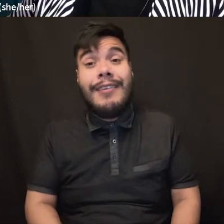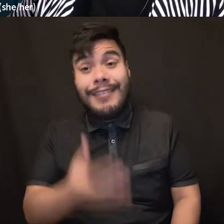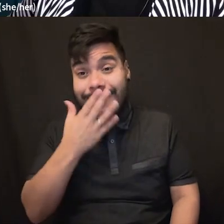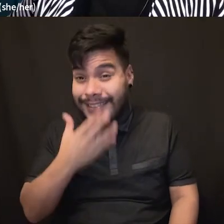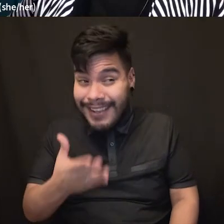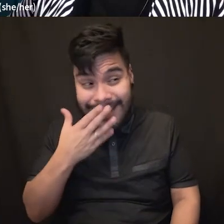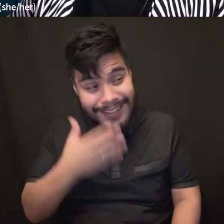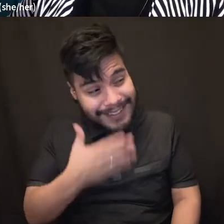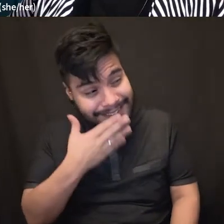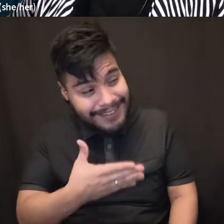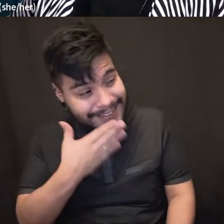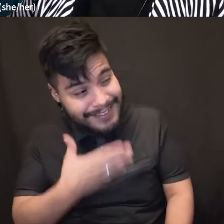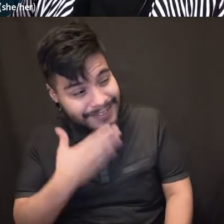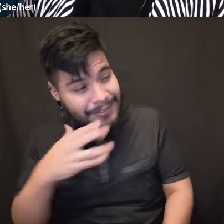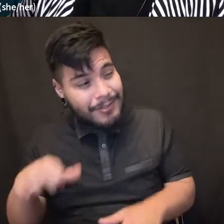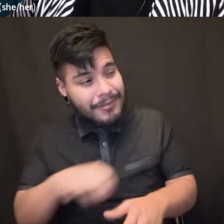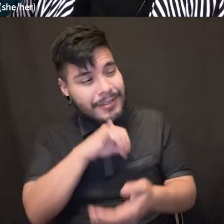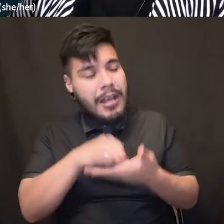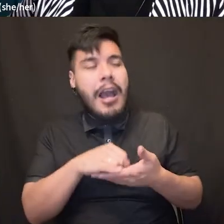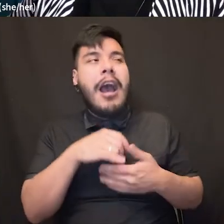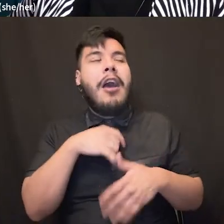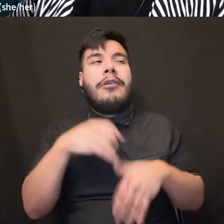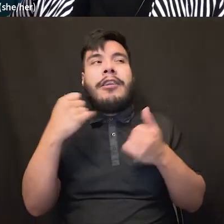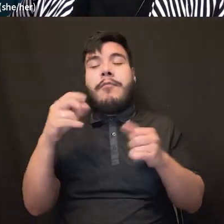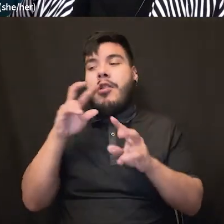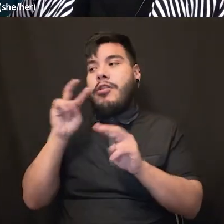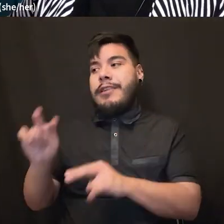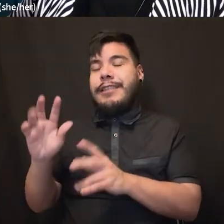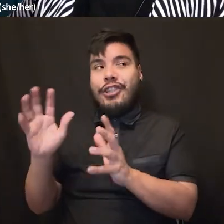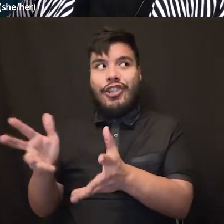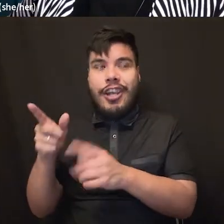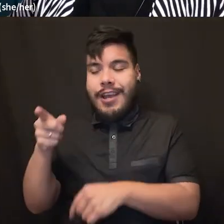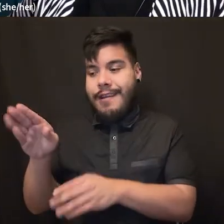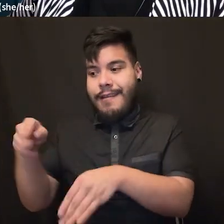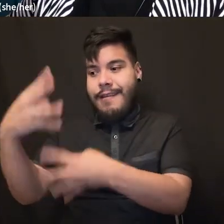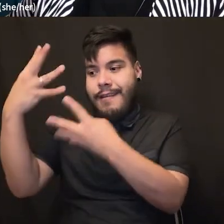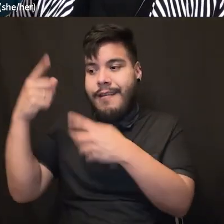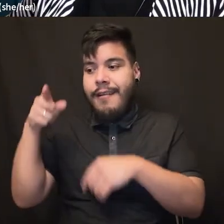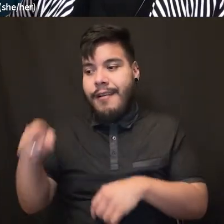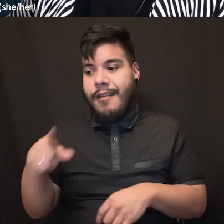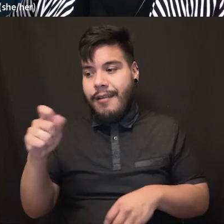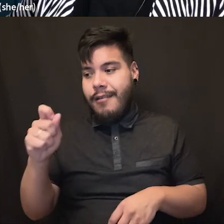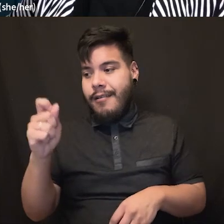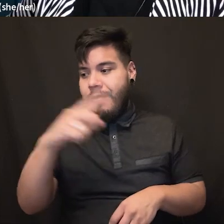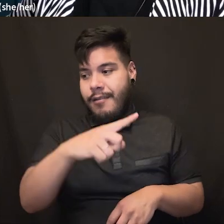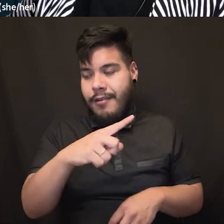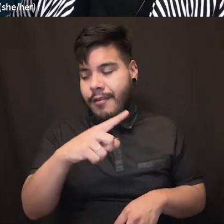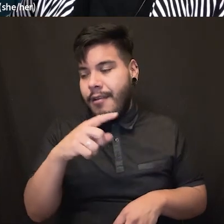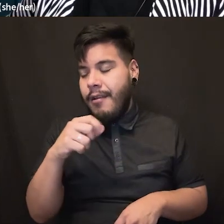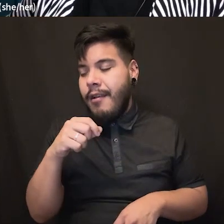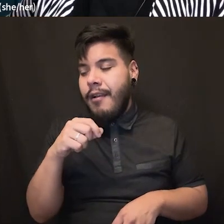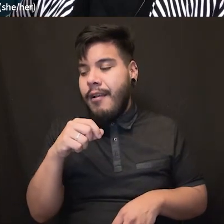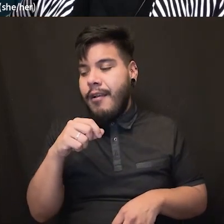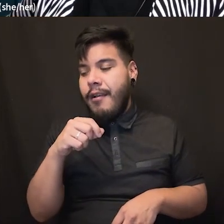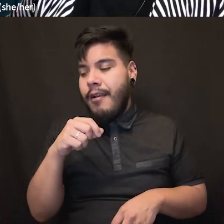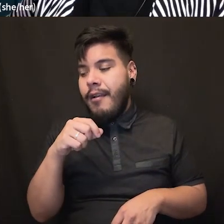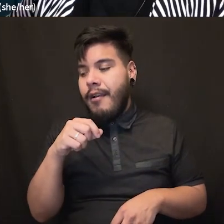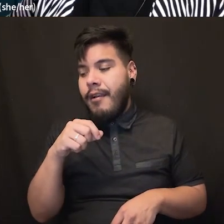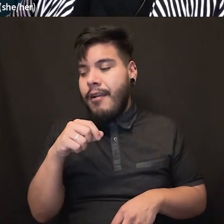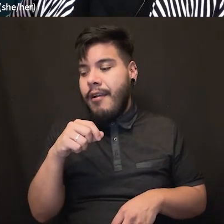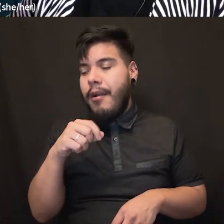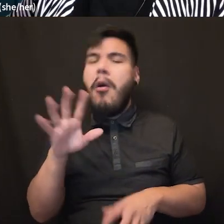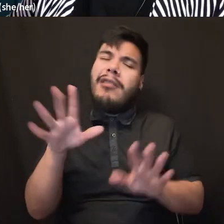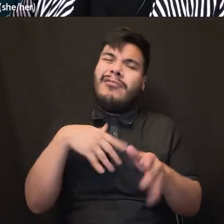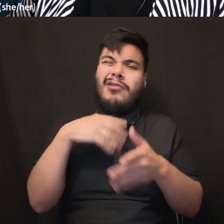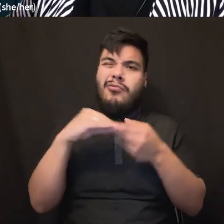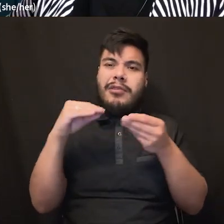work. I'm going to ask you a question from the chat. And the setup is the person started, well, I'll